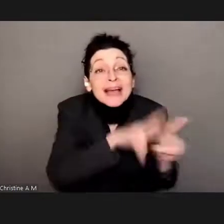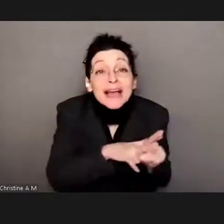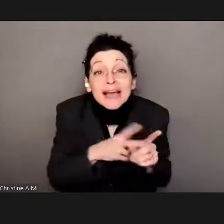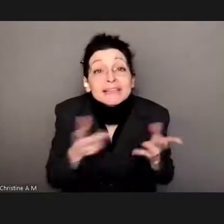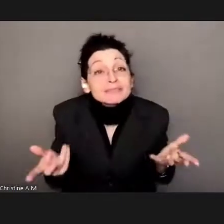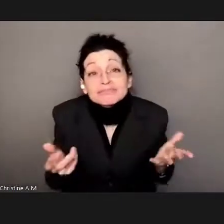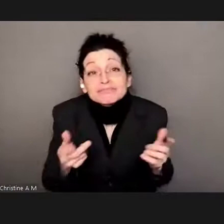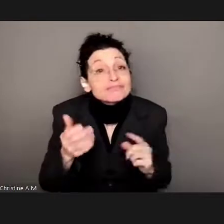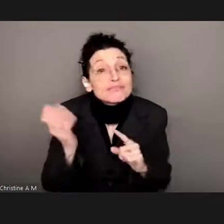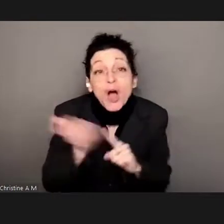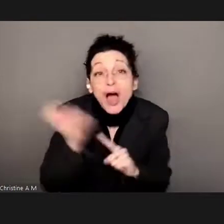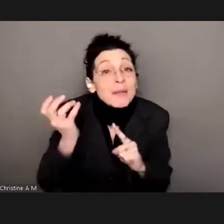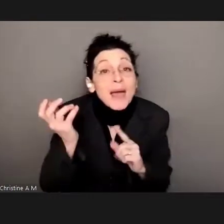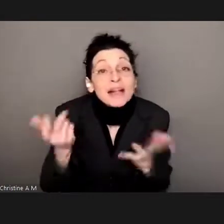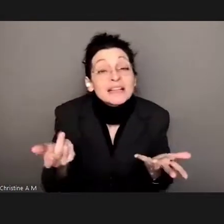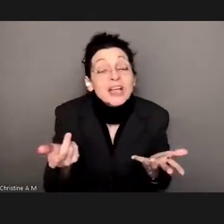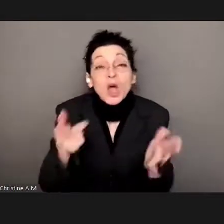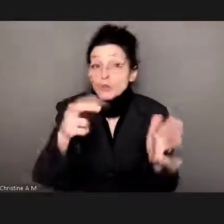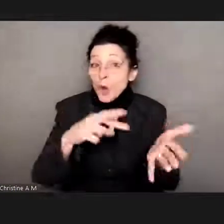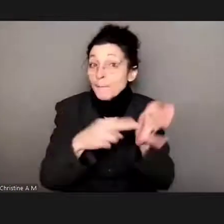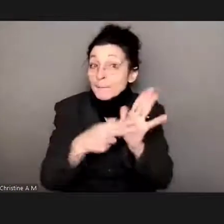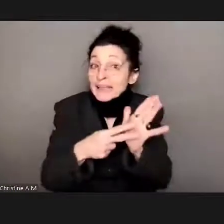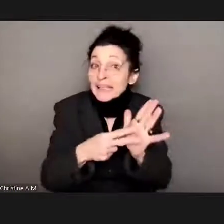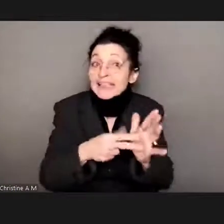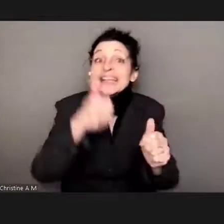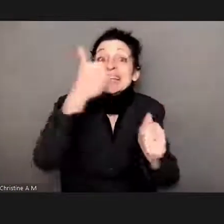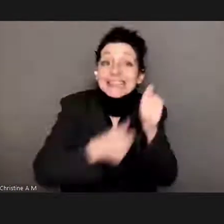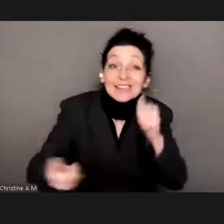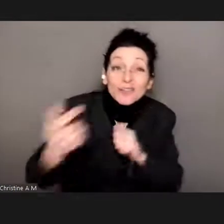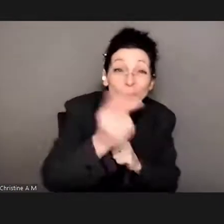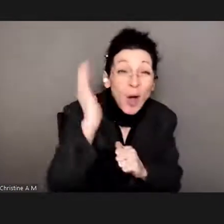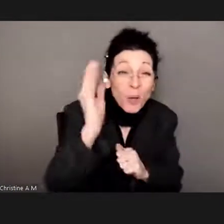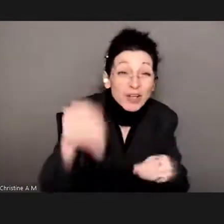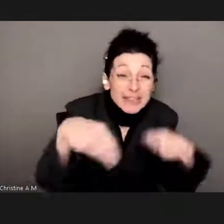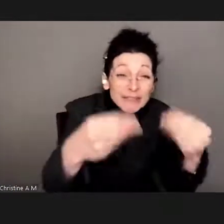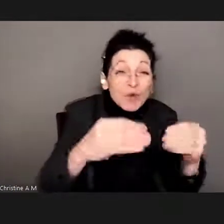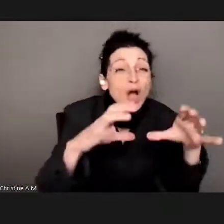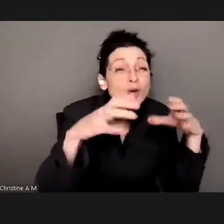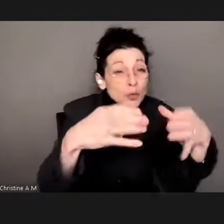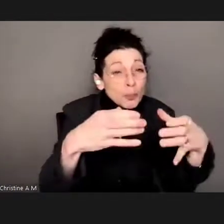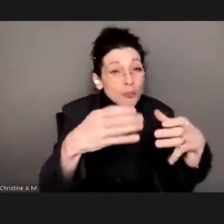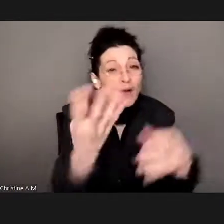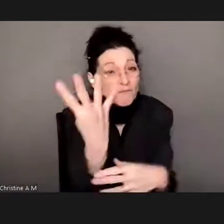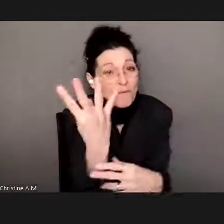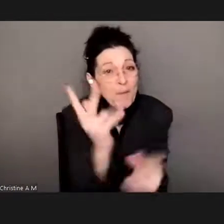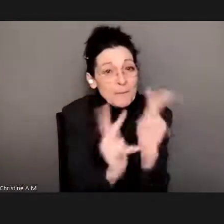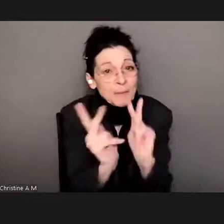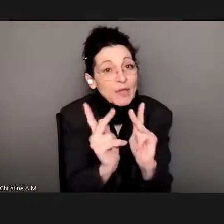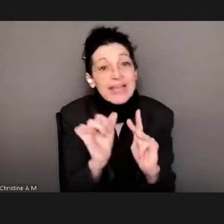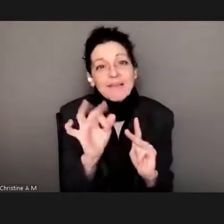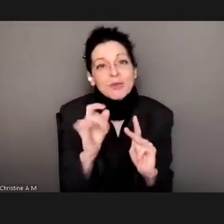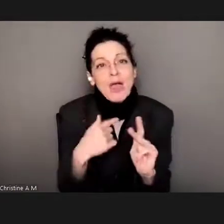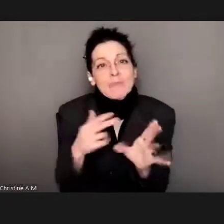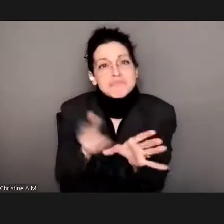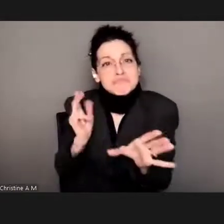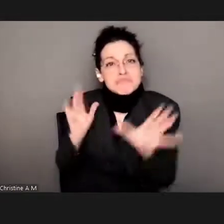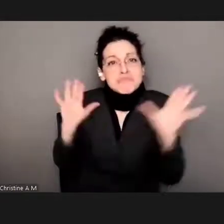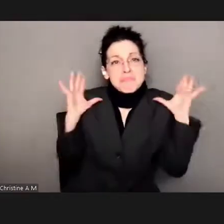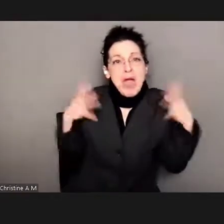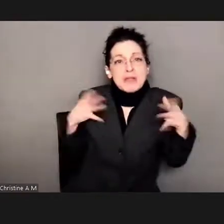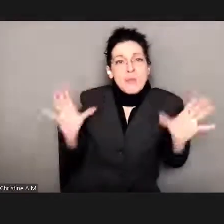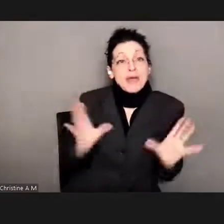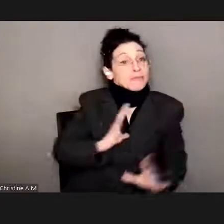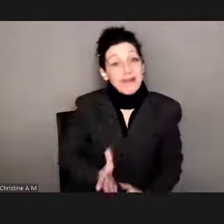into that, that's totally fine. Yep. And we'll try to leave some time at the end of the session for Q&A and wrapping that sort of stuff up